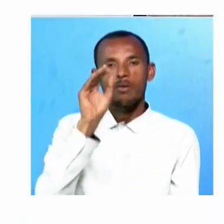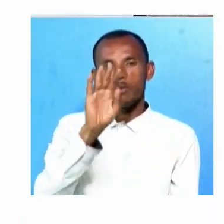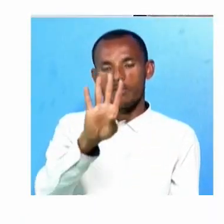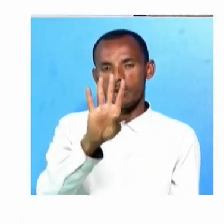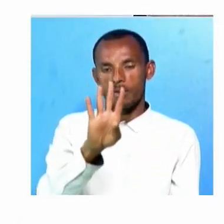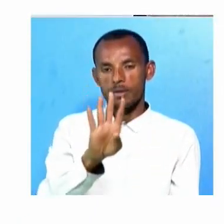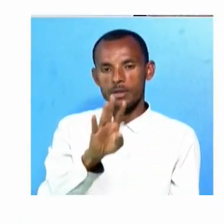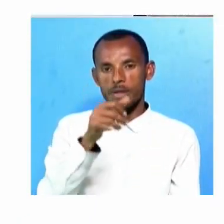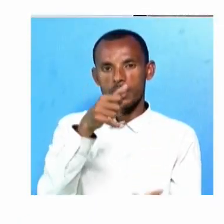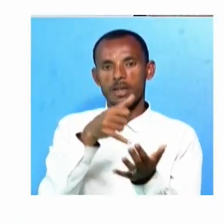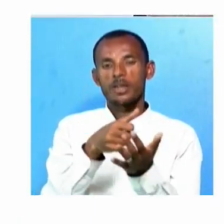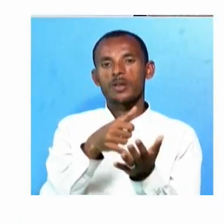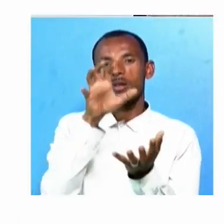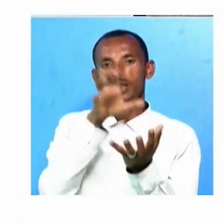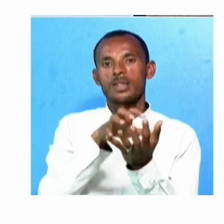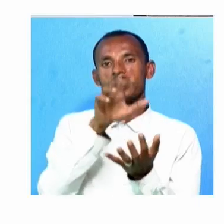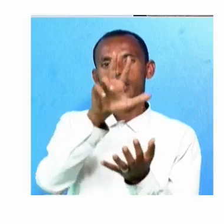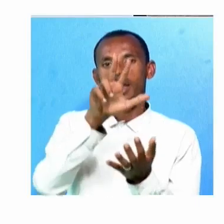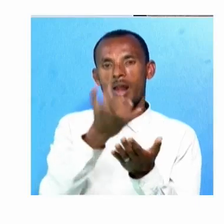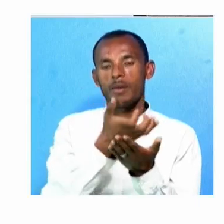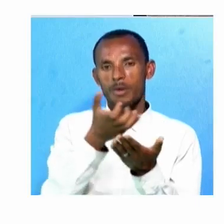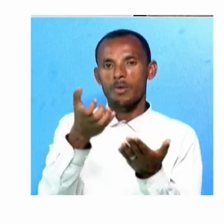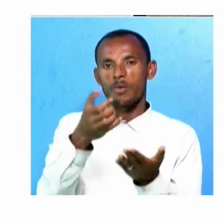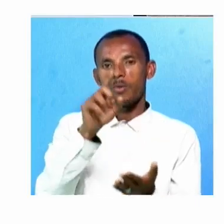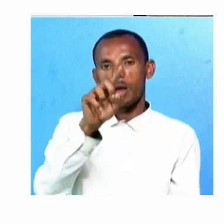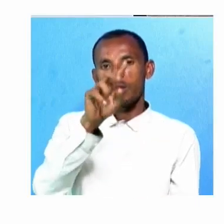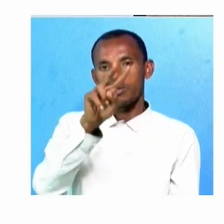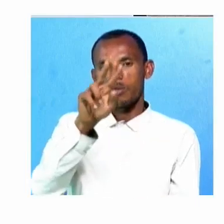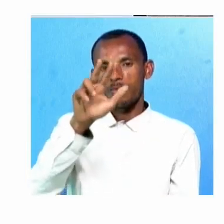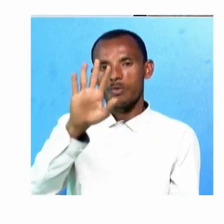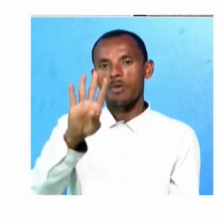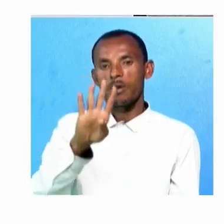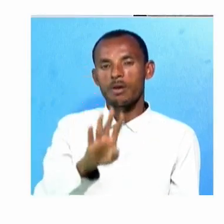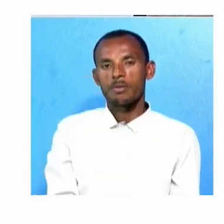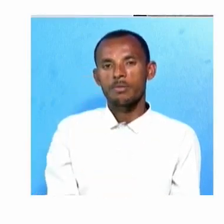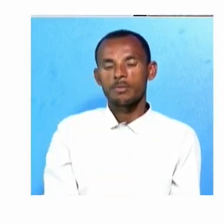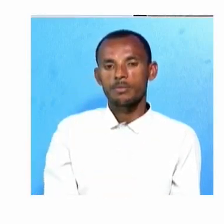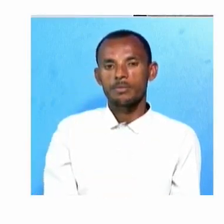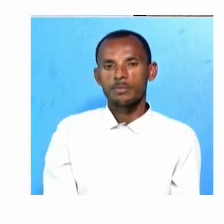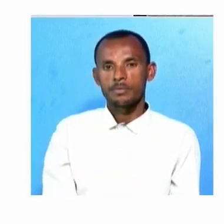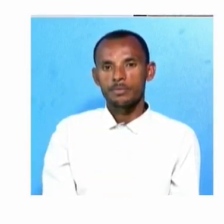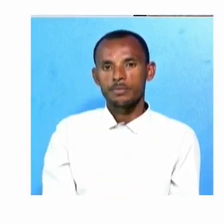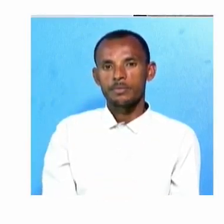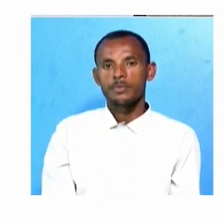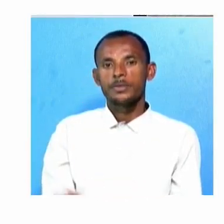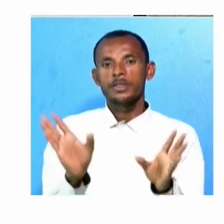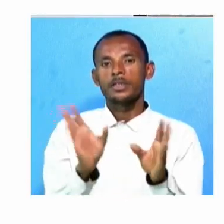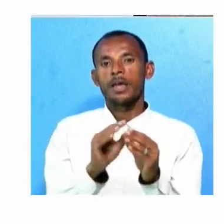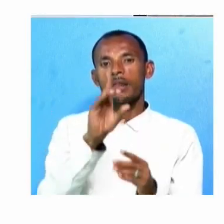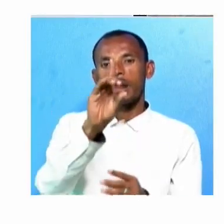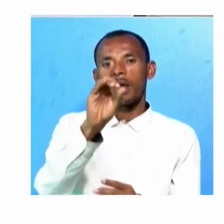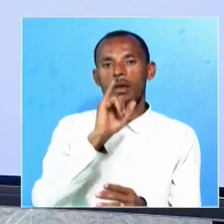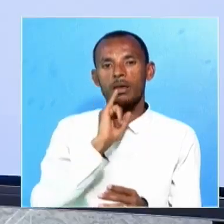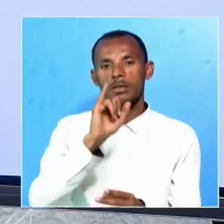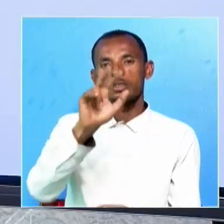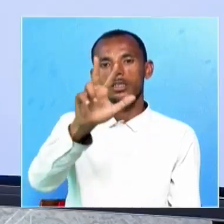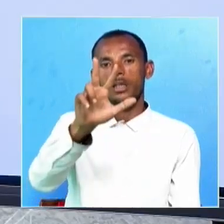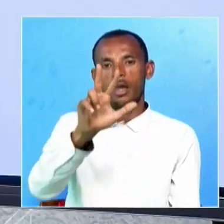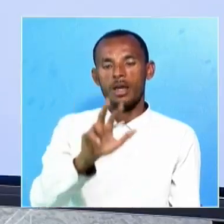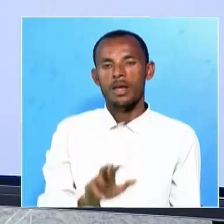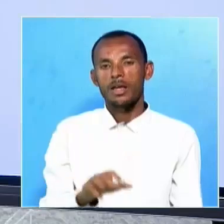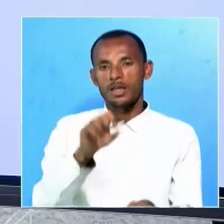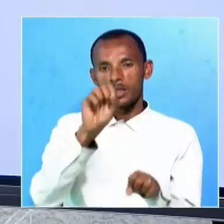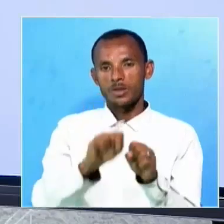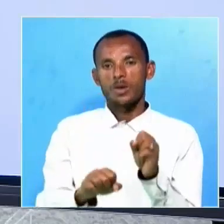It contains 3 elements. The number of elements of set D is this 3.